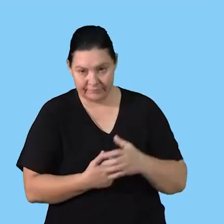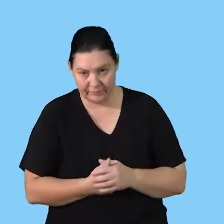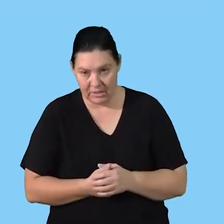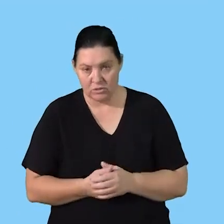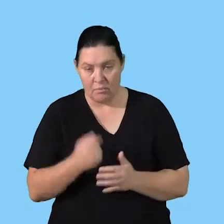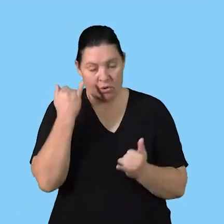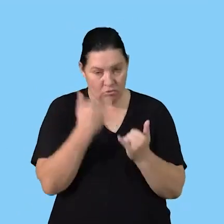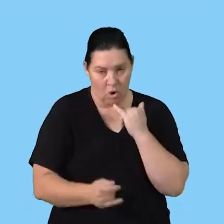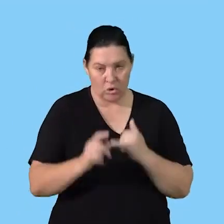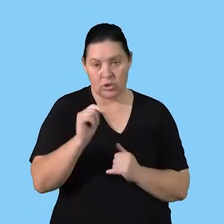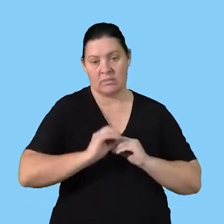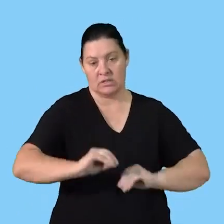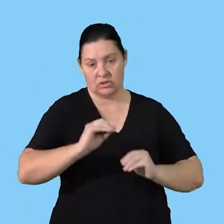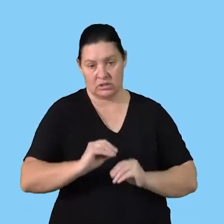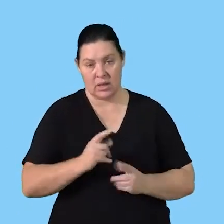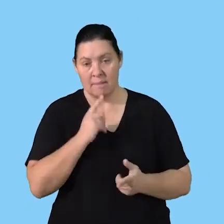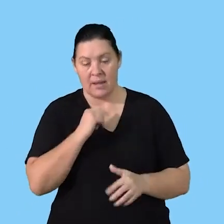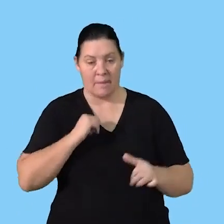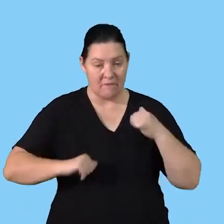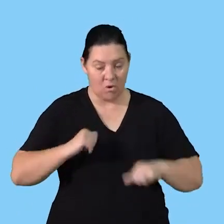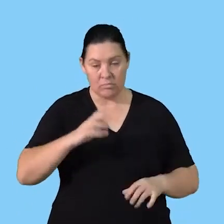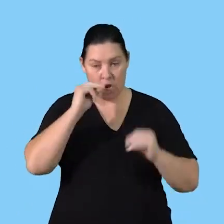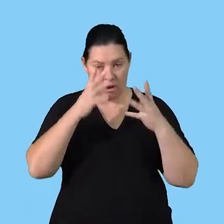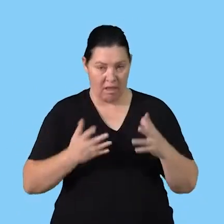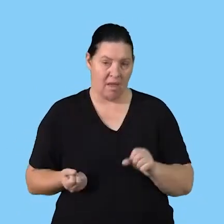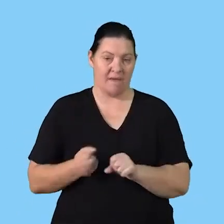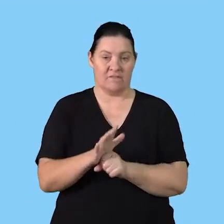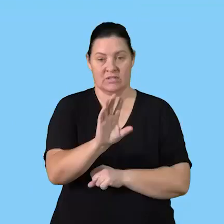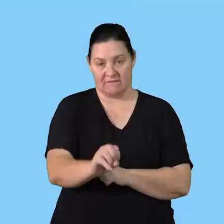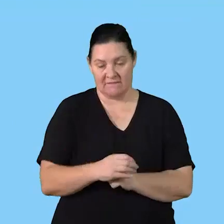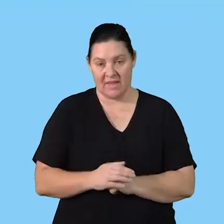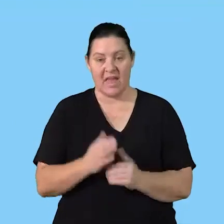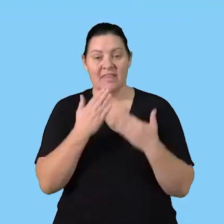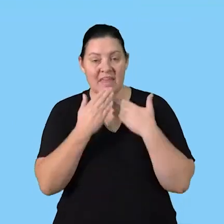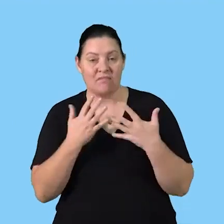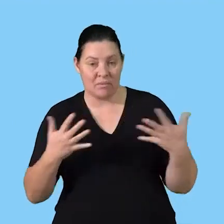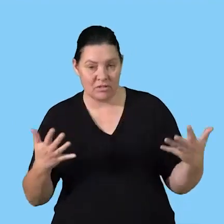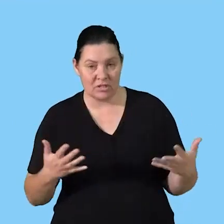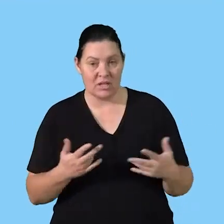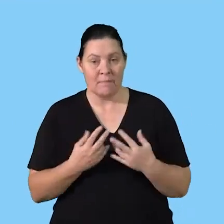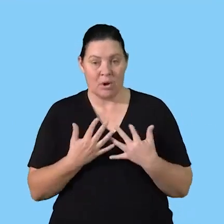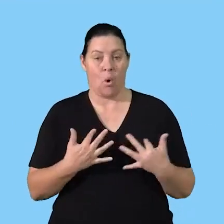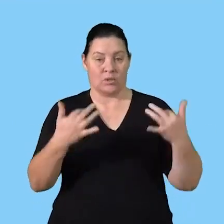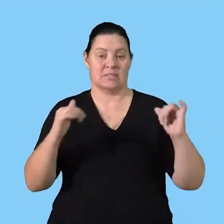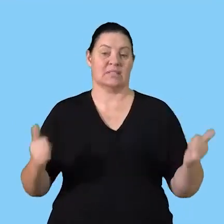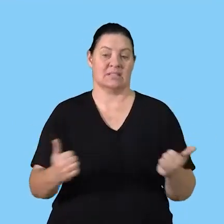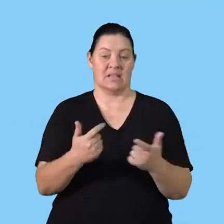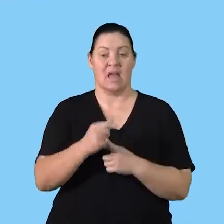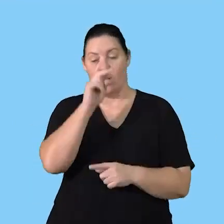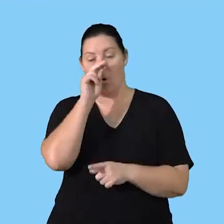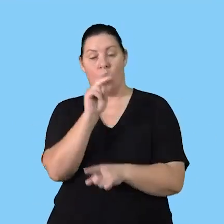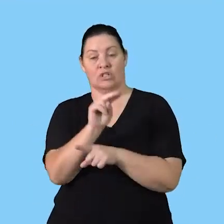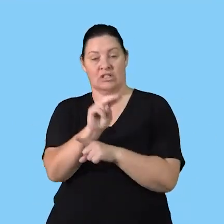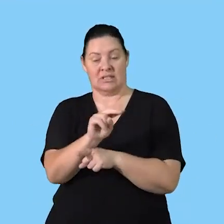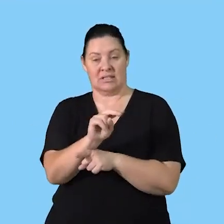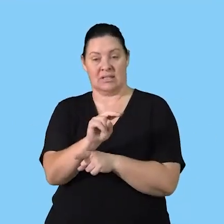correct term, and that will jeopardize the performance of the learners. Thank you very much for being the greatest audience ever and